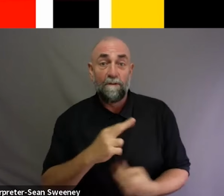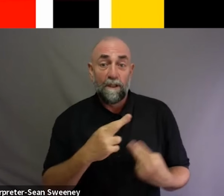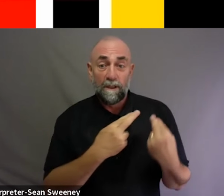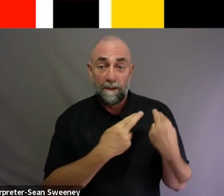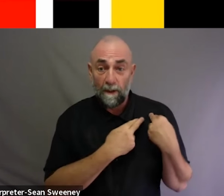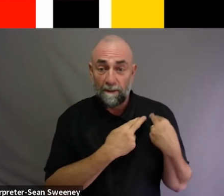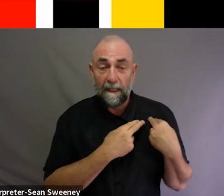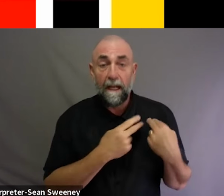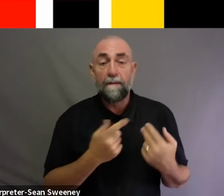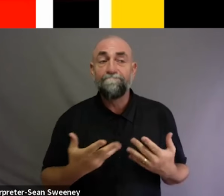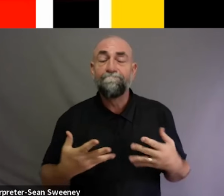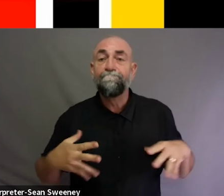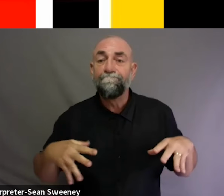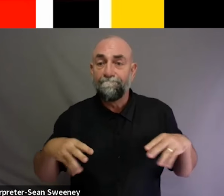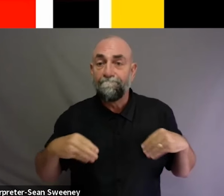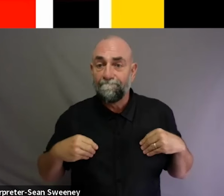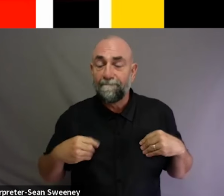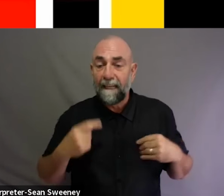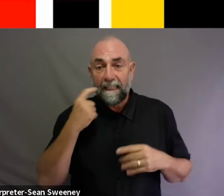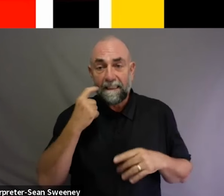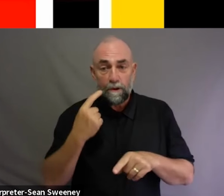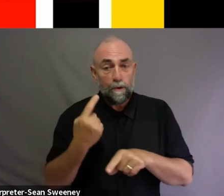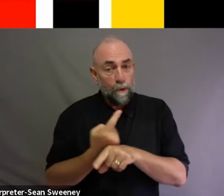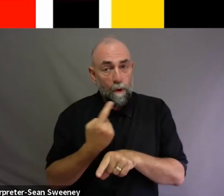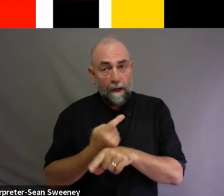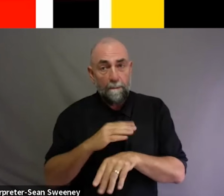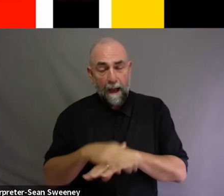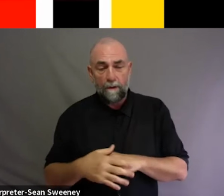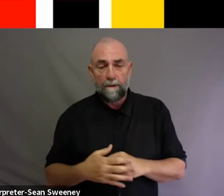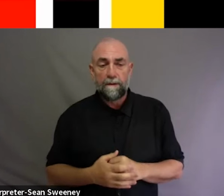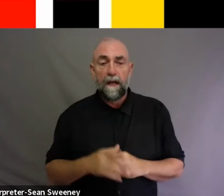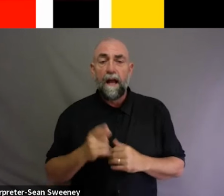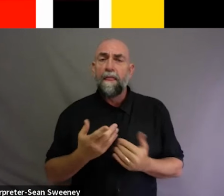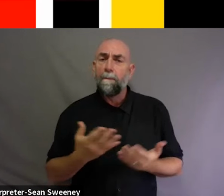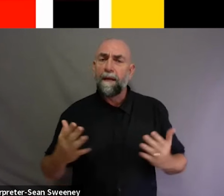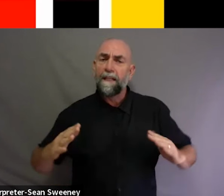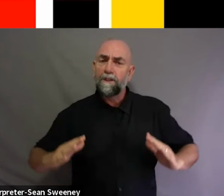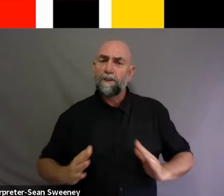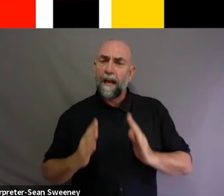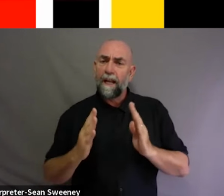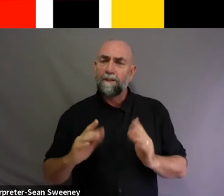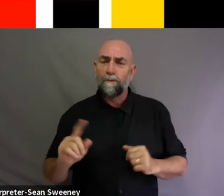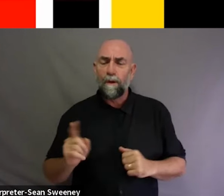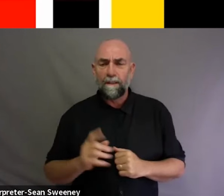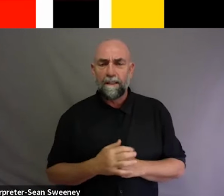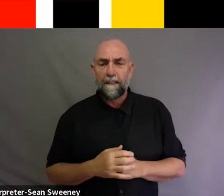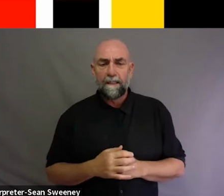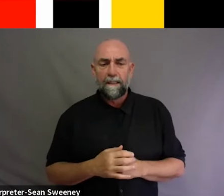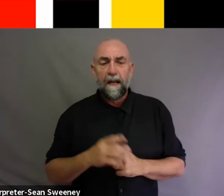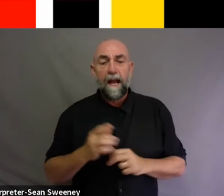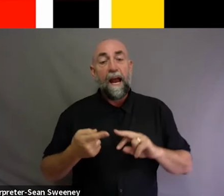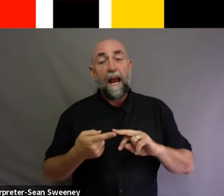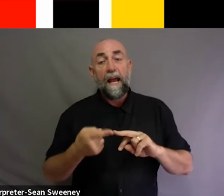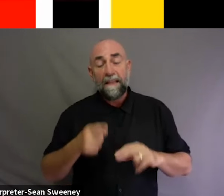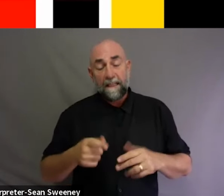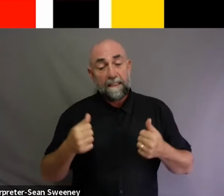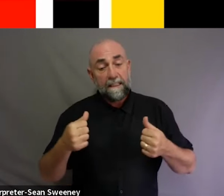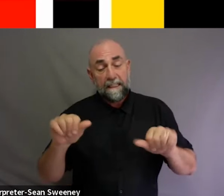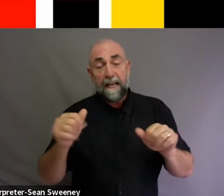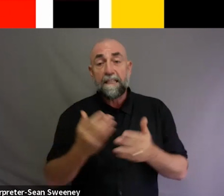about. The challenges of this one, well, it only works if students are willing to talk